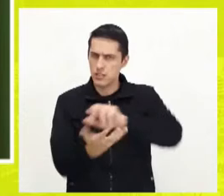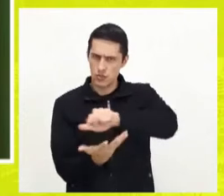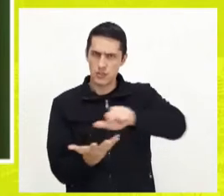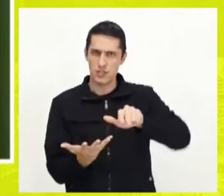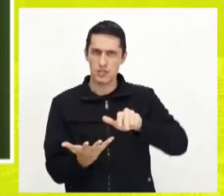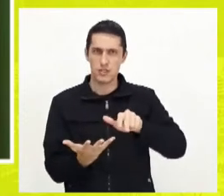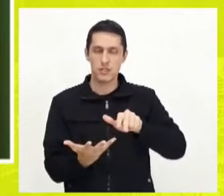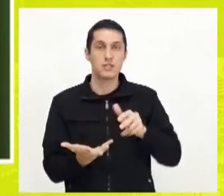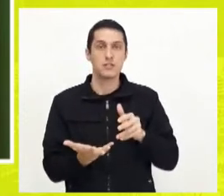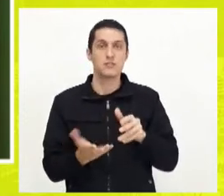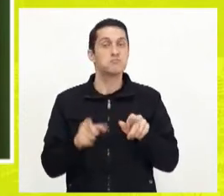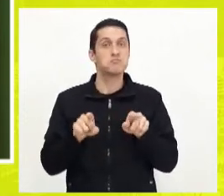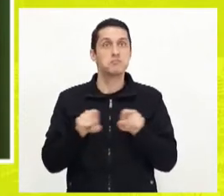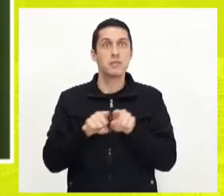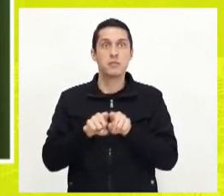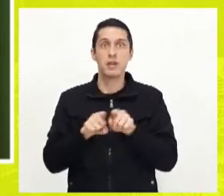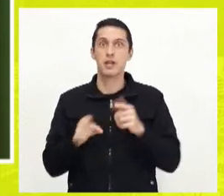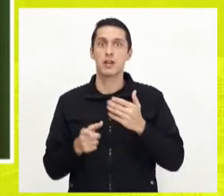strategies